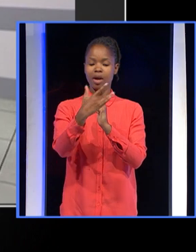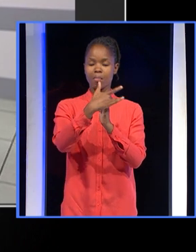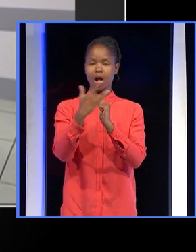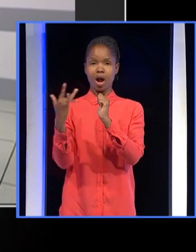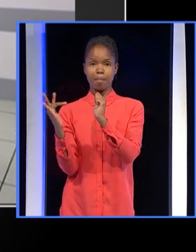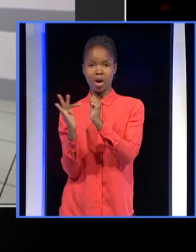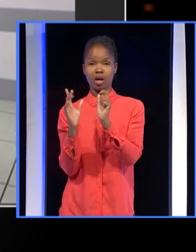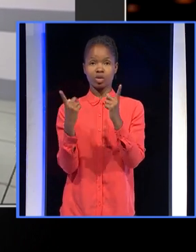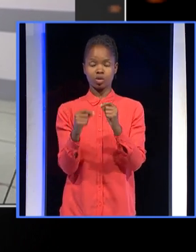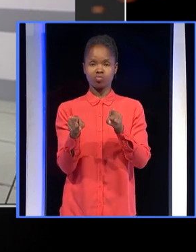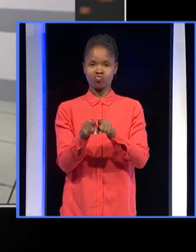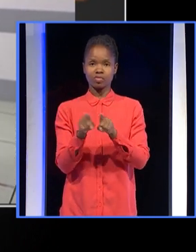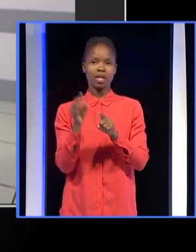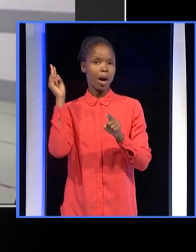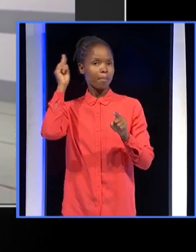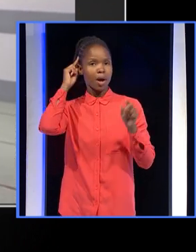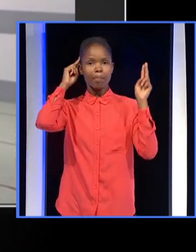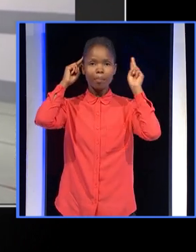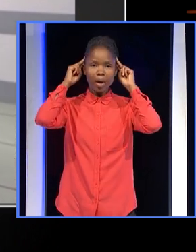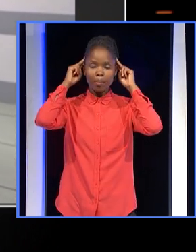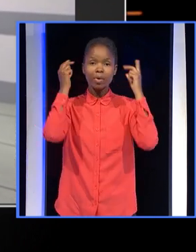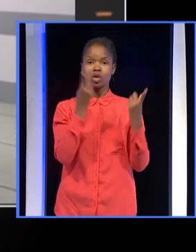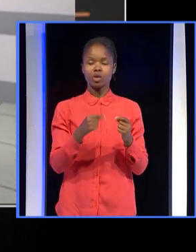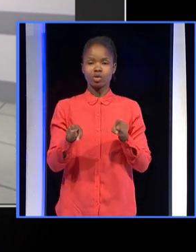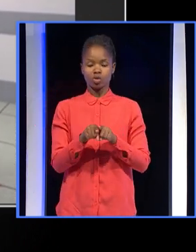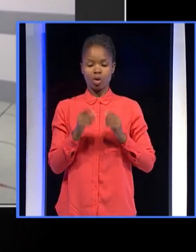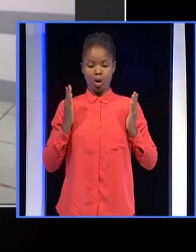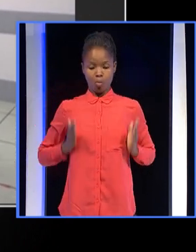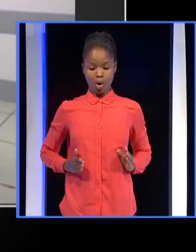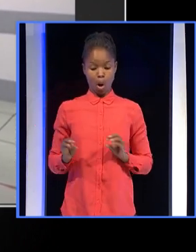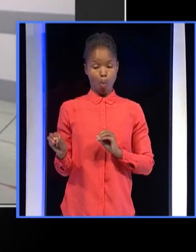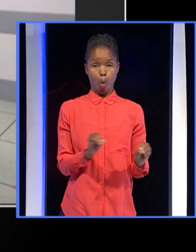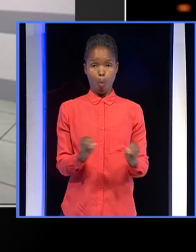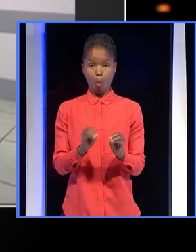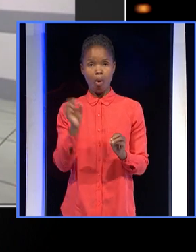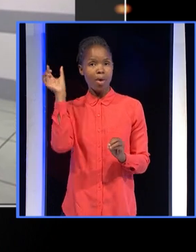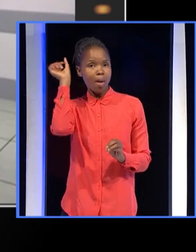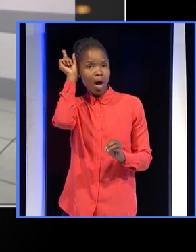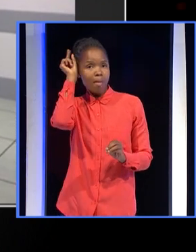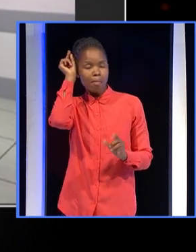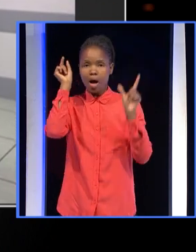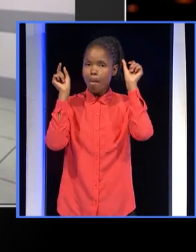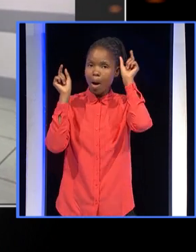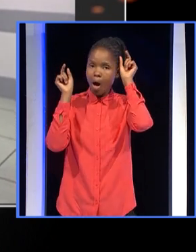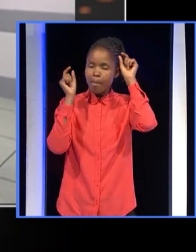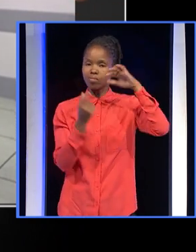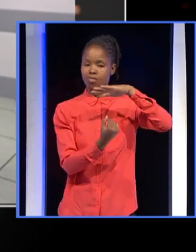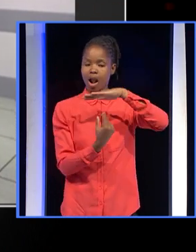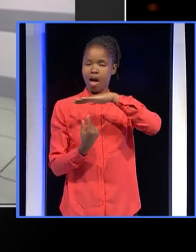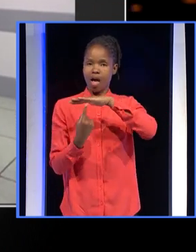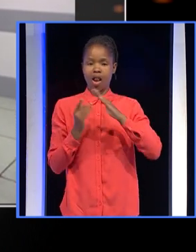the brain and the skin, spanning the sensory motor cortex region of the brain that controls sensation and motor